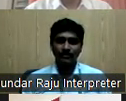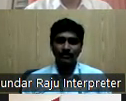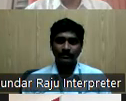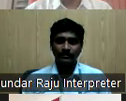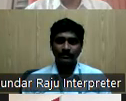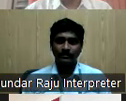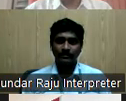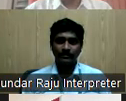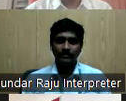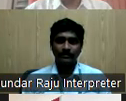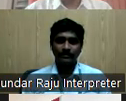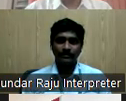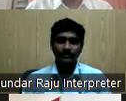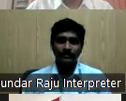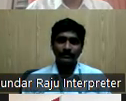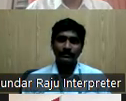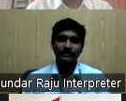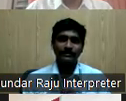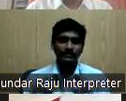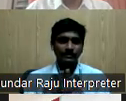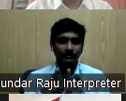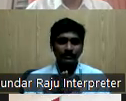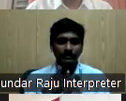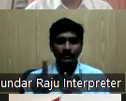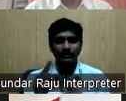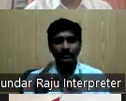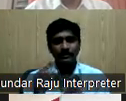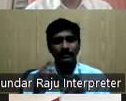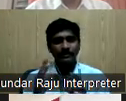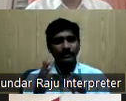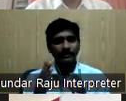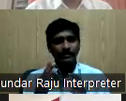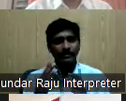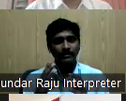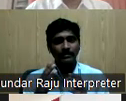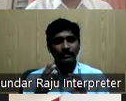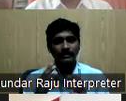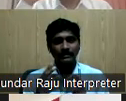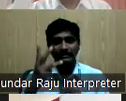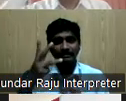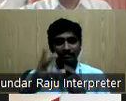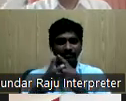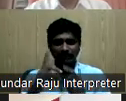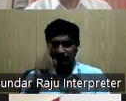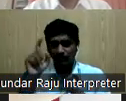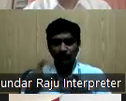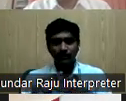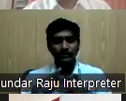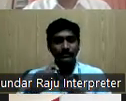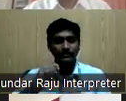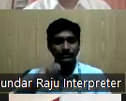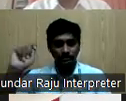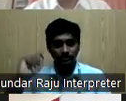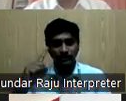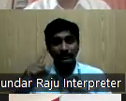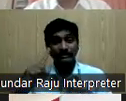she reached a point that she attempted to commit to suicide 3 times. And somehow our carers group came